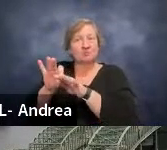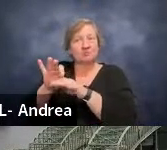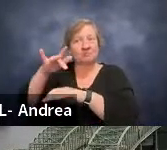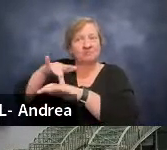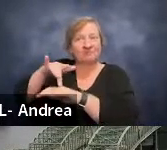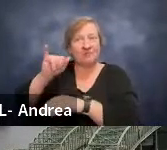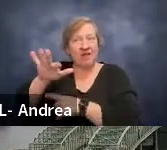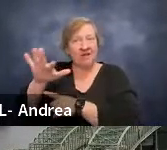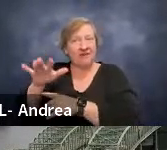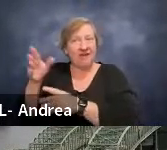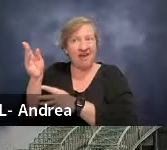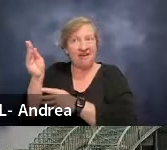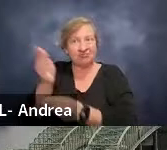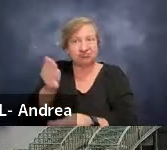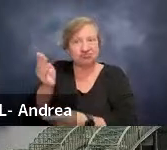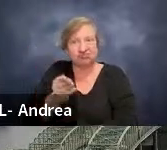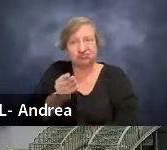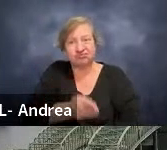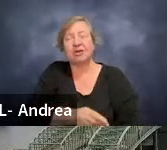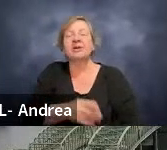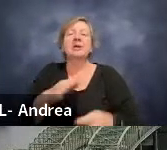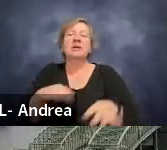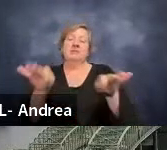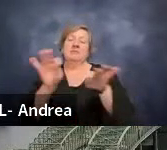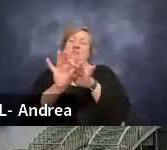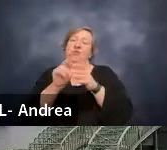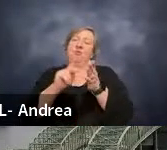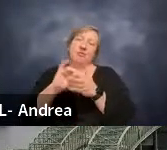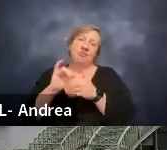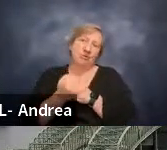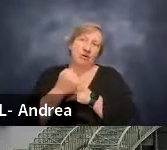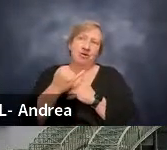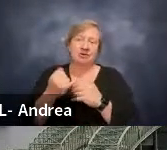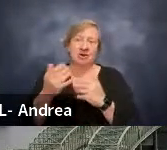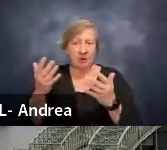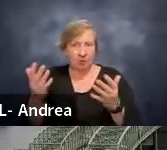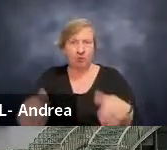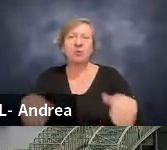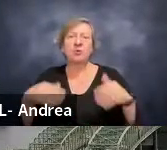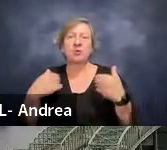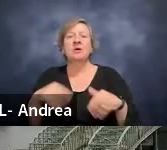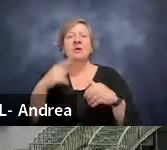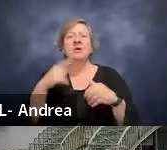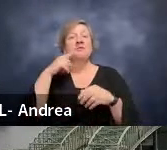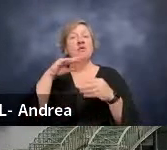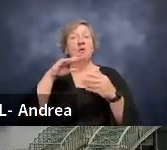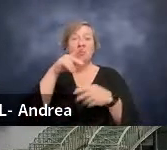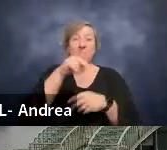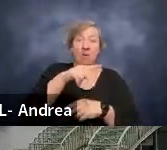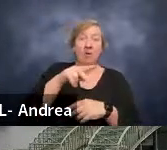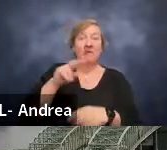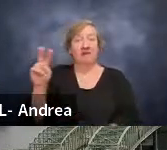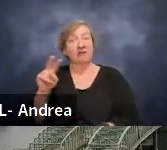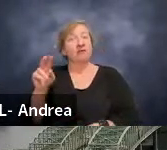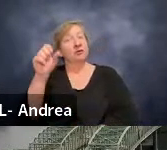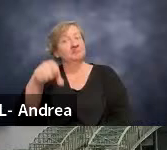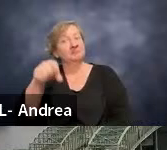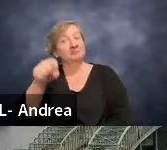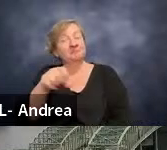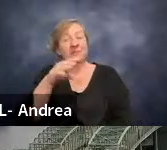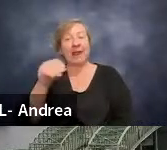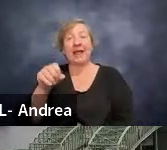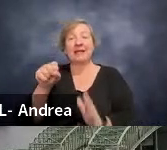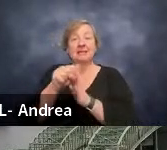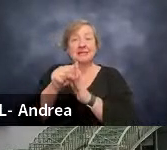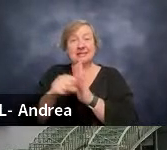tremendously important project for not only the cities of Portland and Vancouver and the states